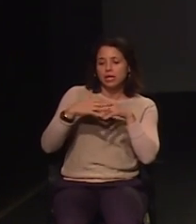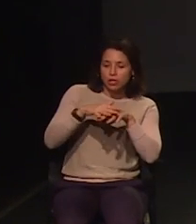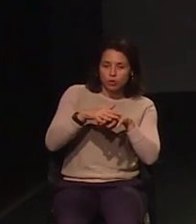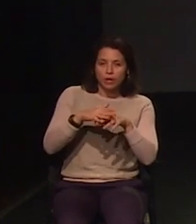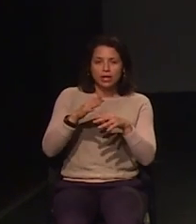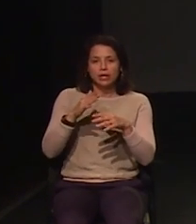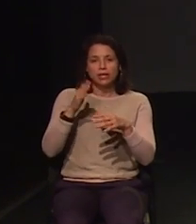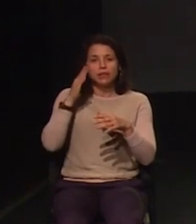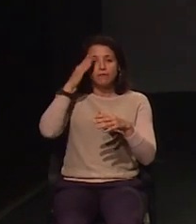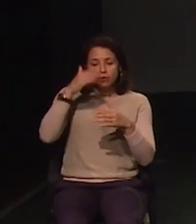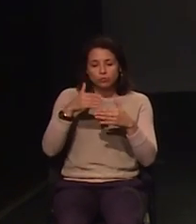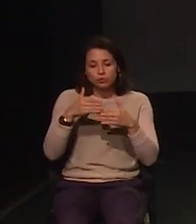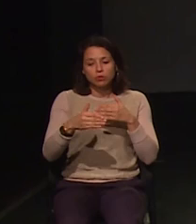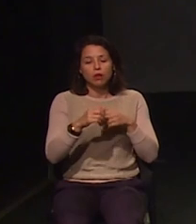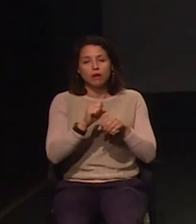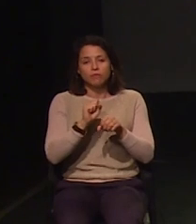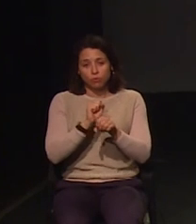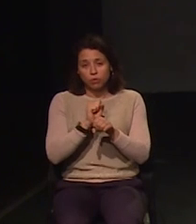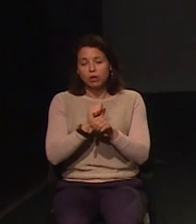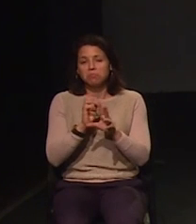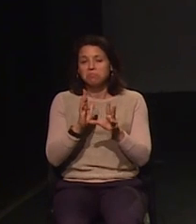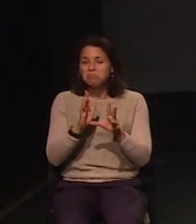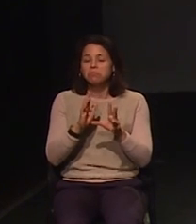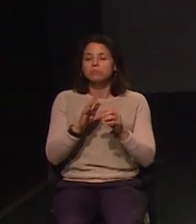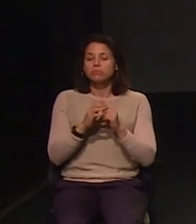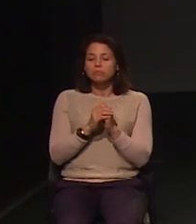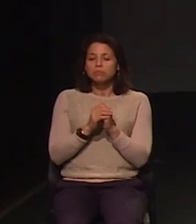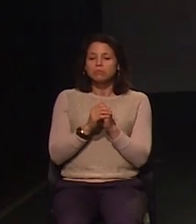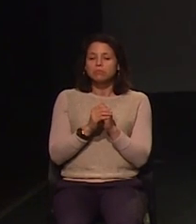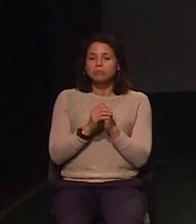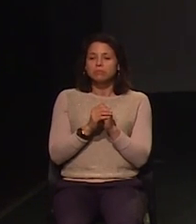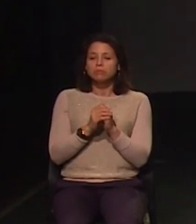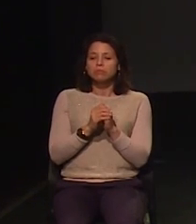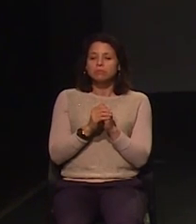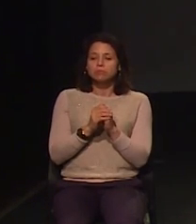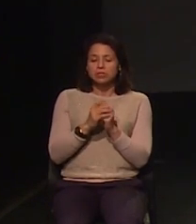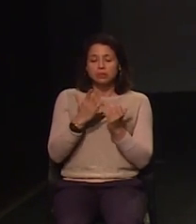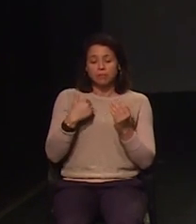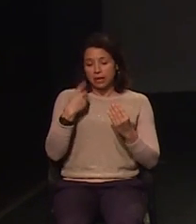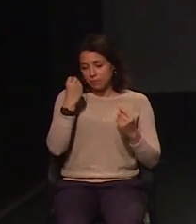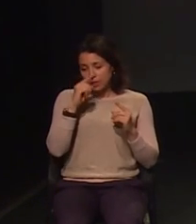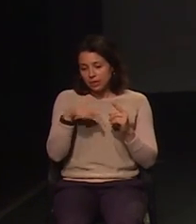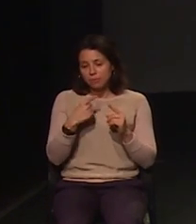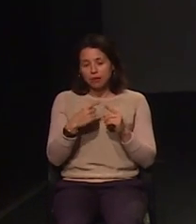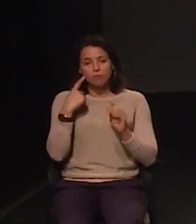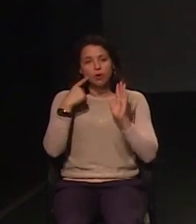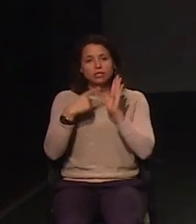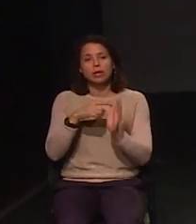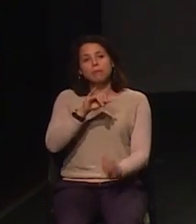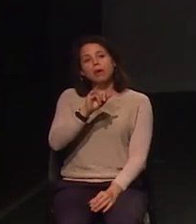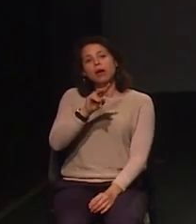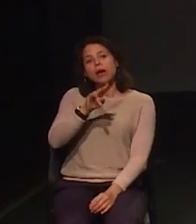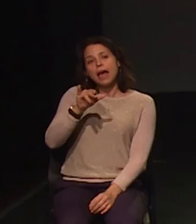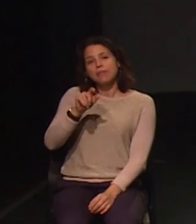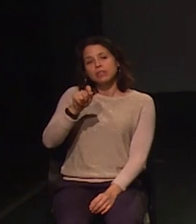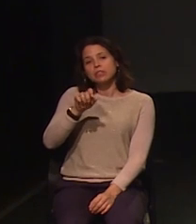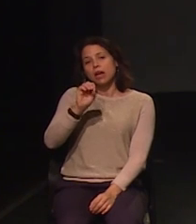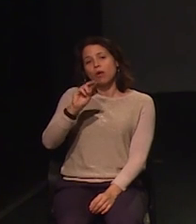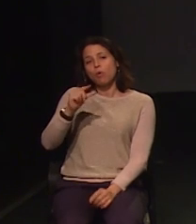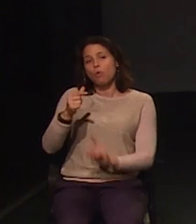really believe that there are some organizations, like ivy.org is one of them. They actively